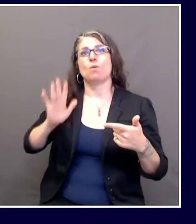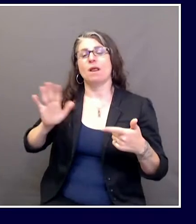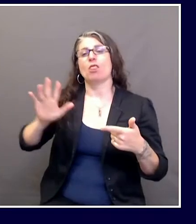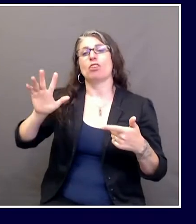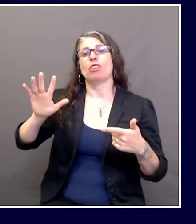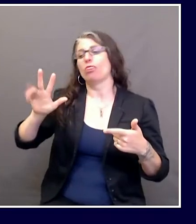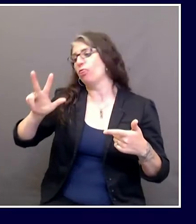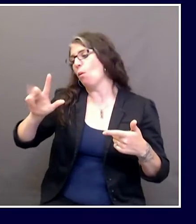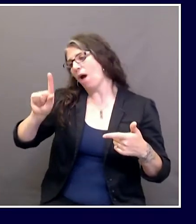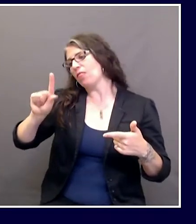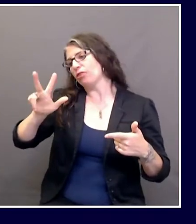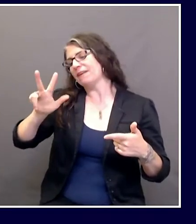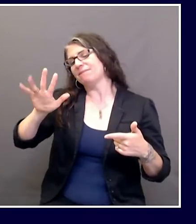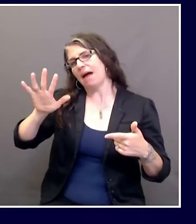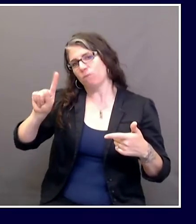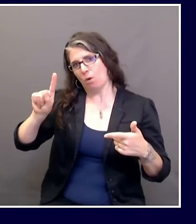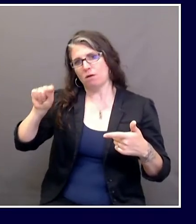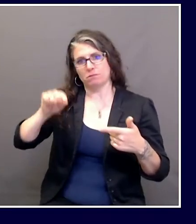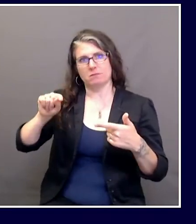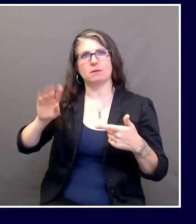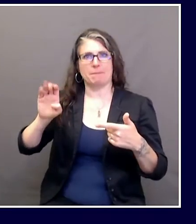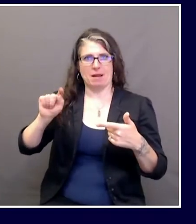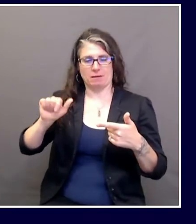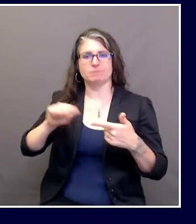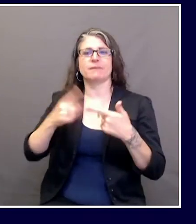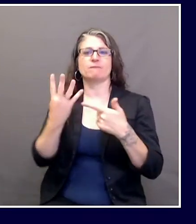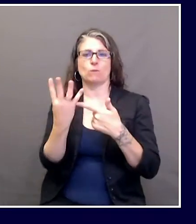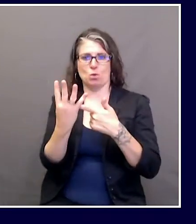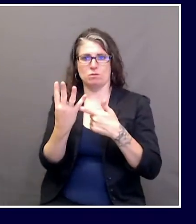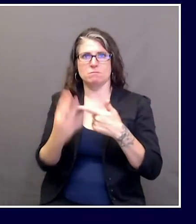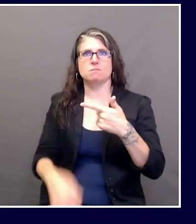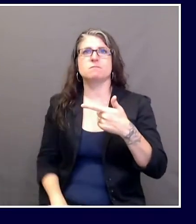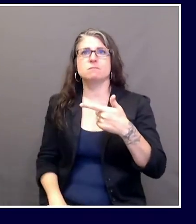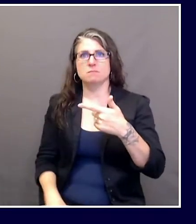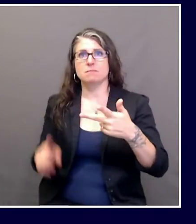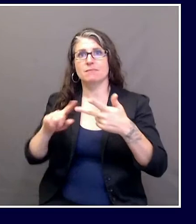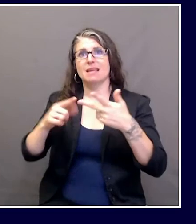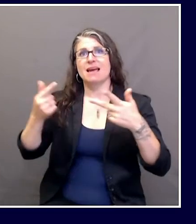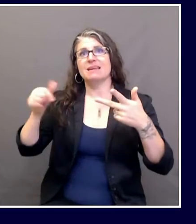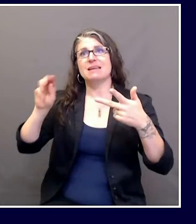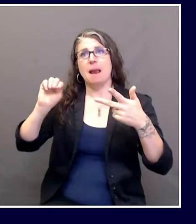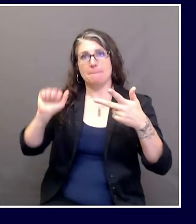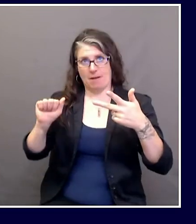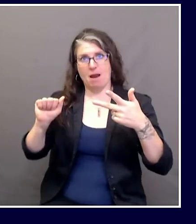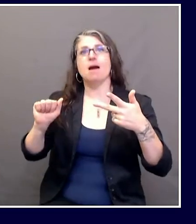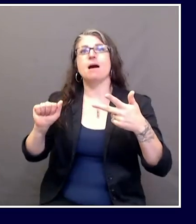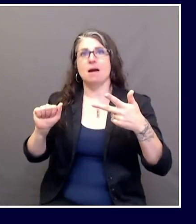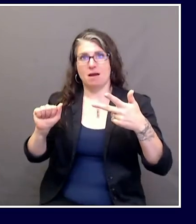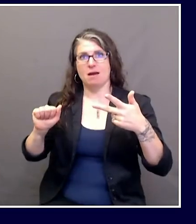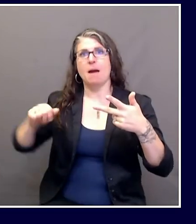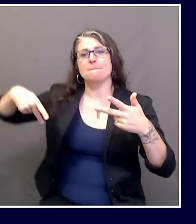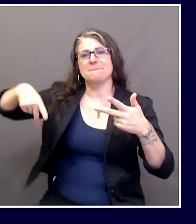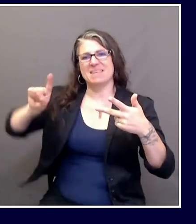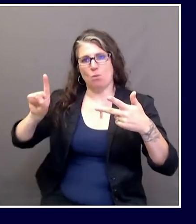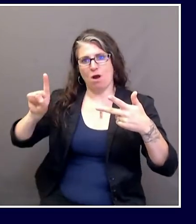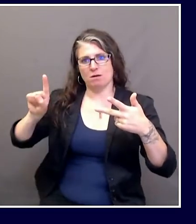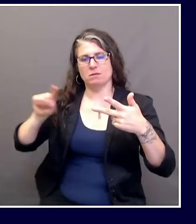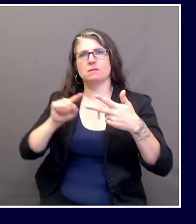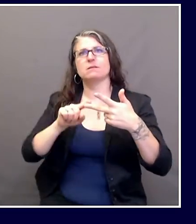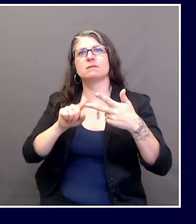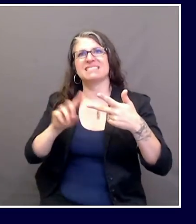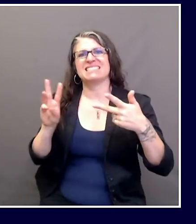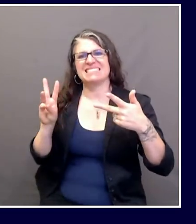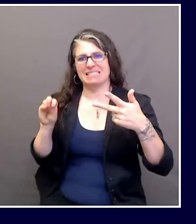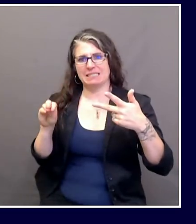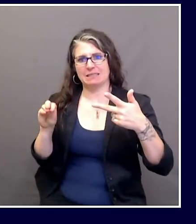4 cases. For the Gamma variant, which used to be called P1, we found 60 cases. And